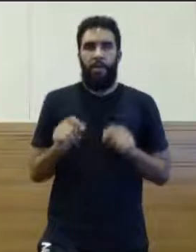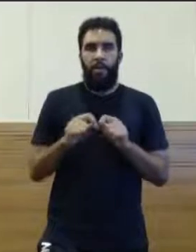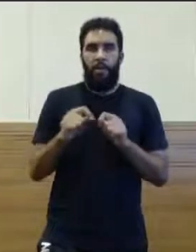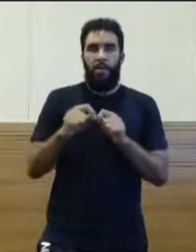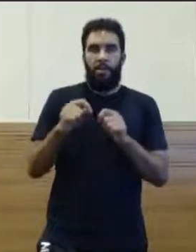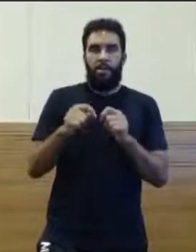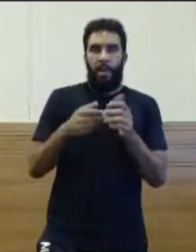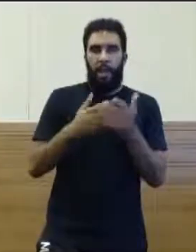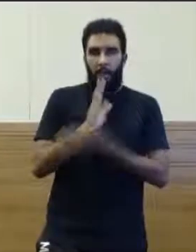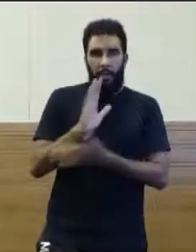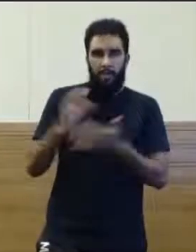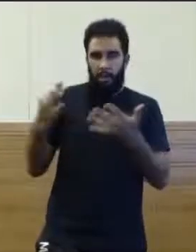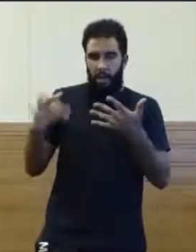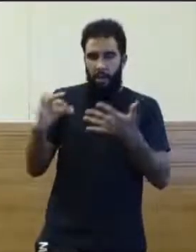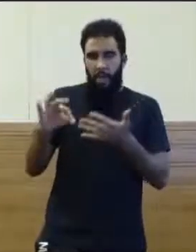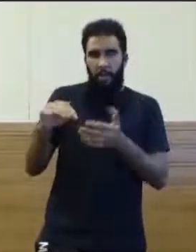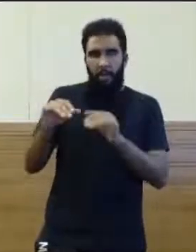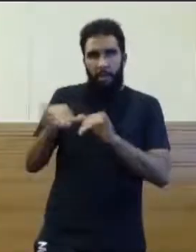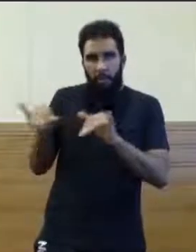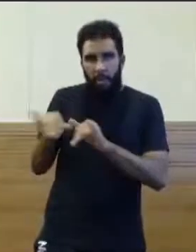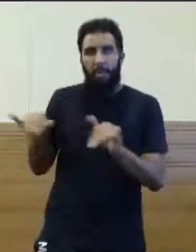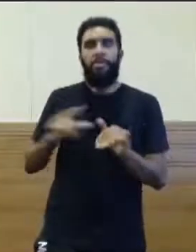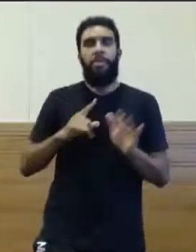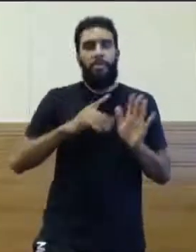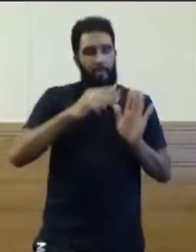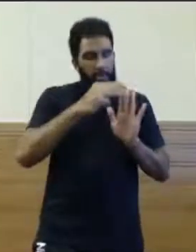To do this validation,